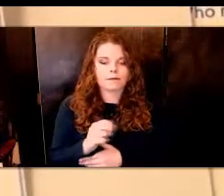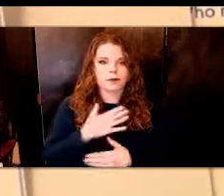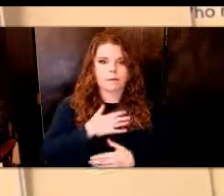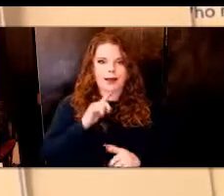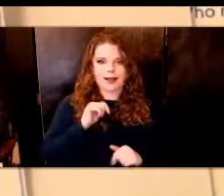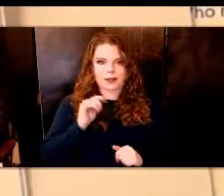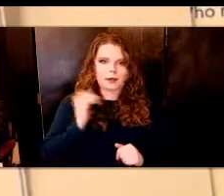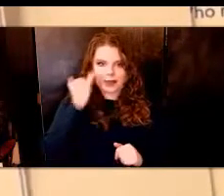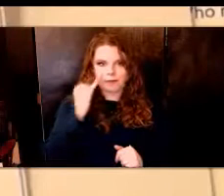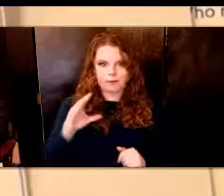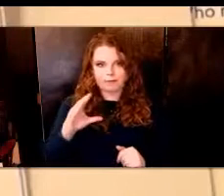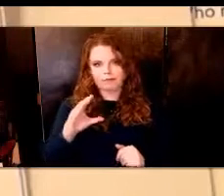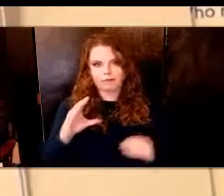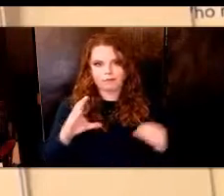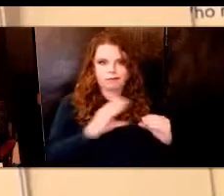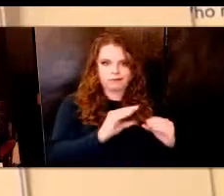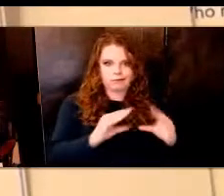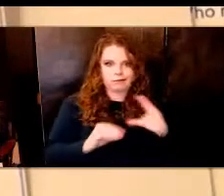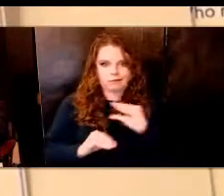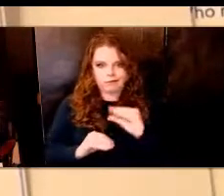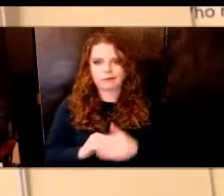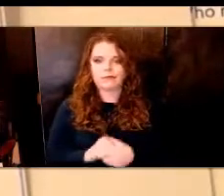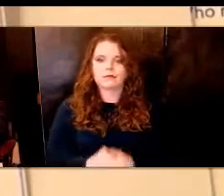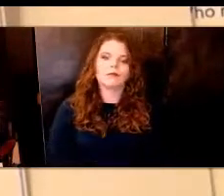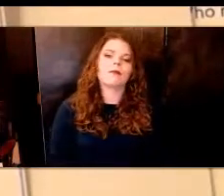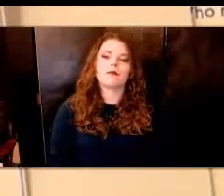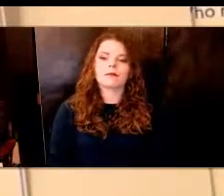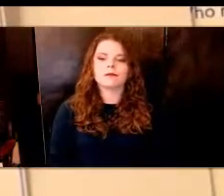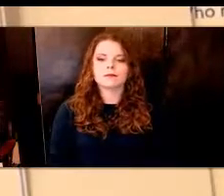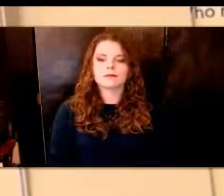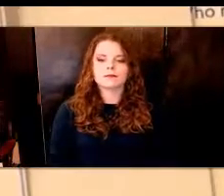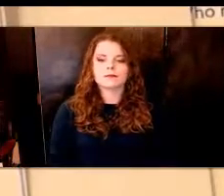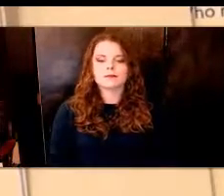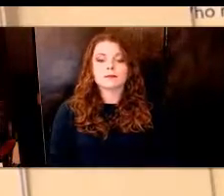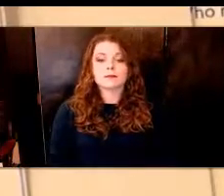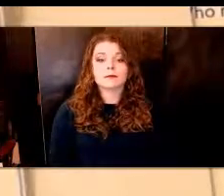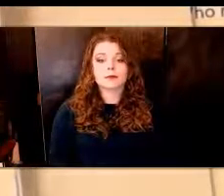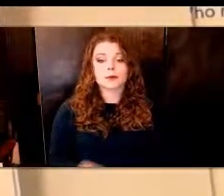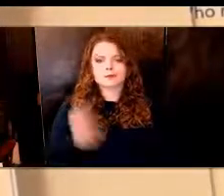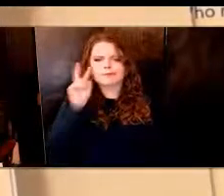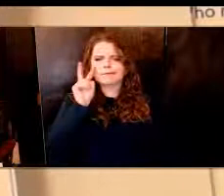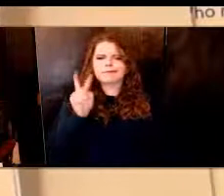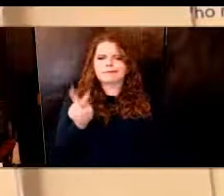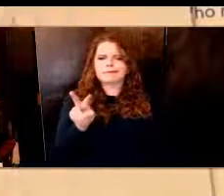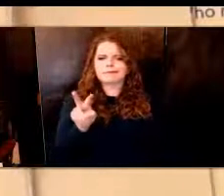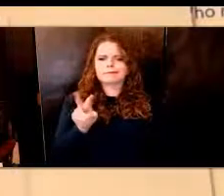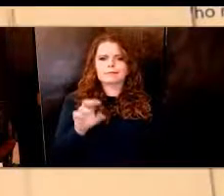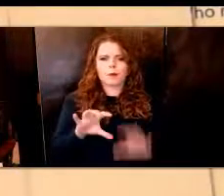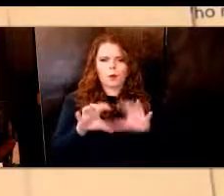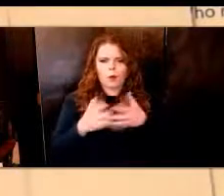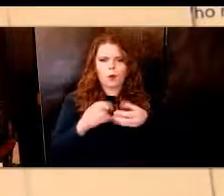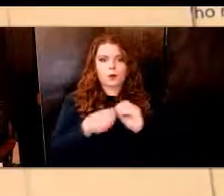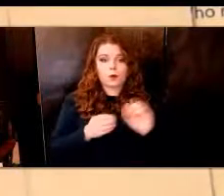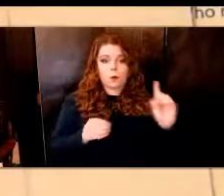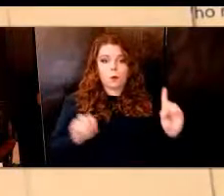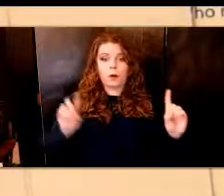there. Who ran 1 5/8. And so when looking at that, my whole numbers are the